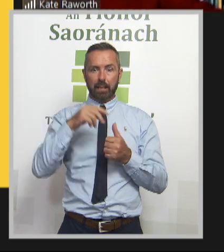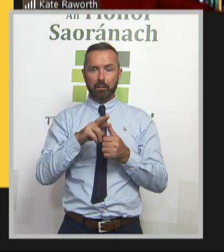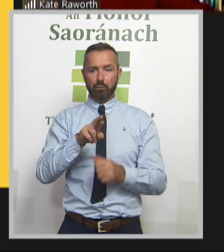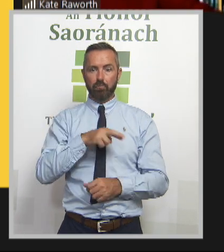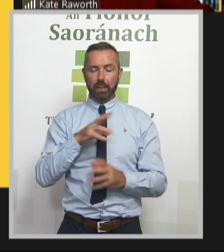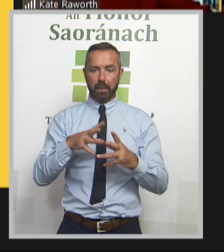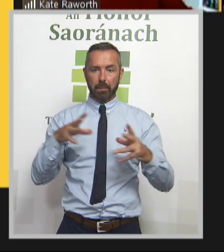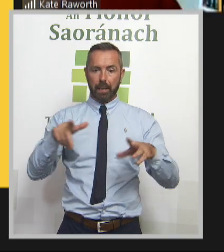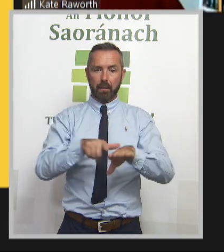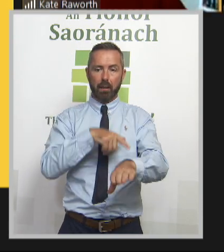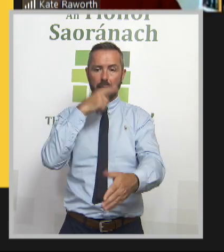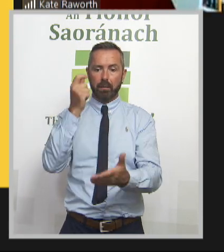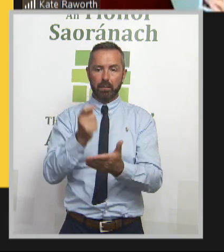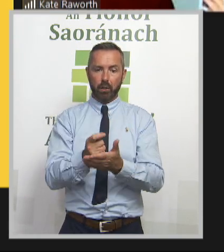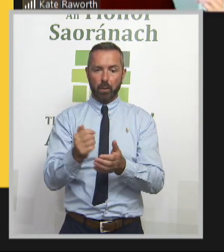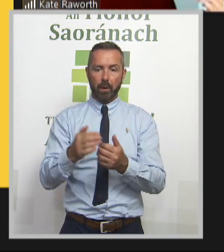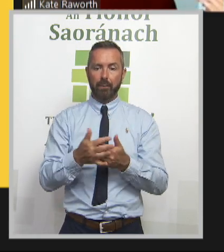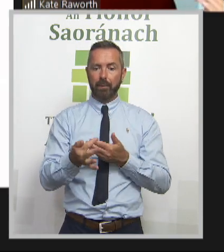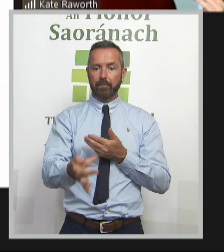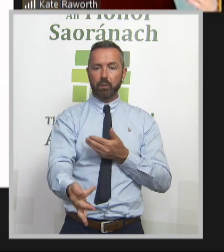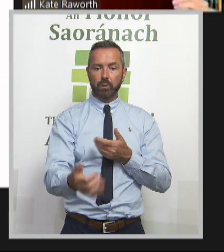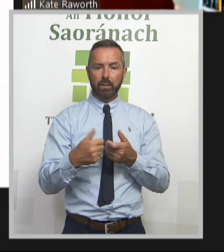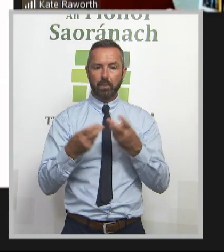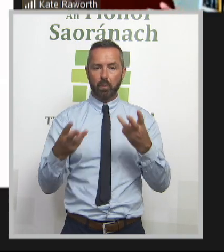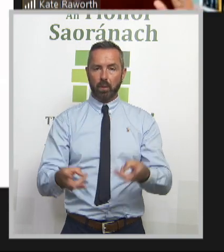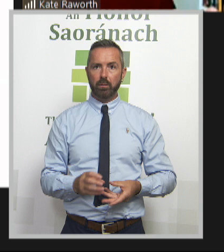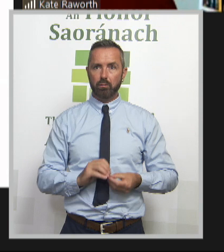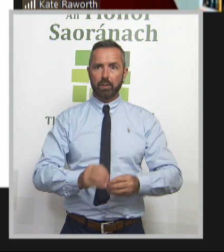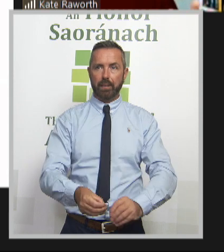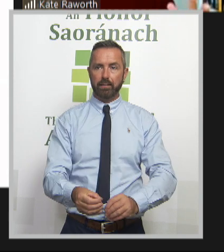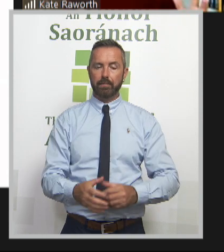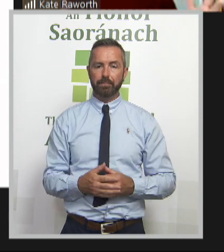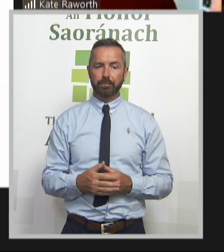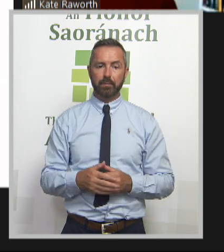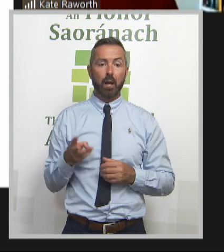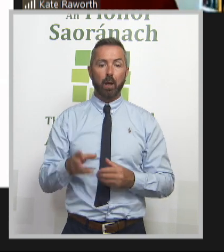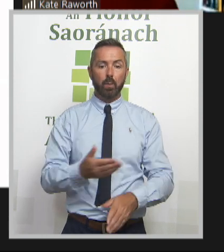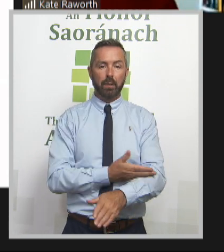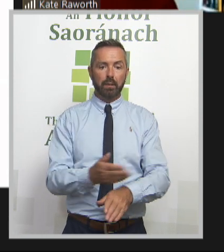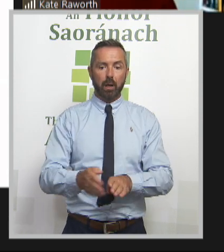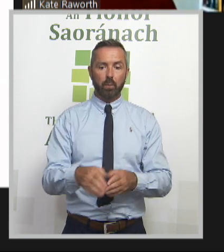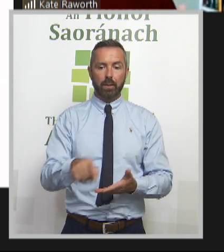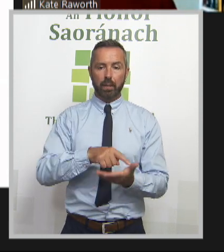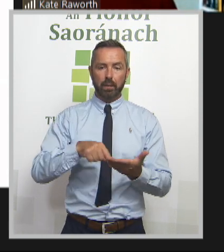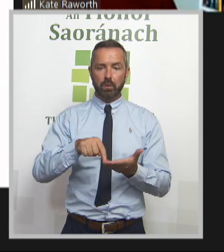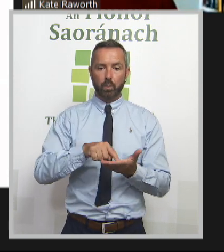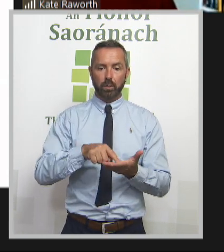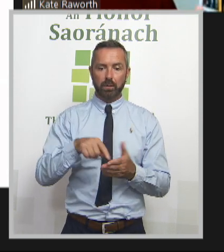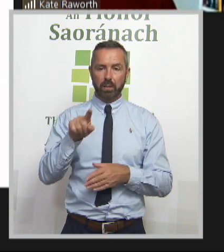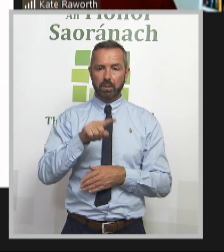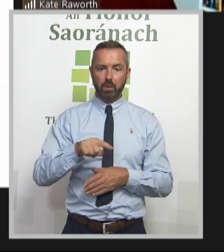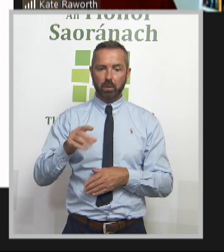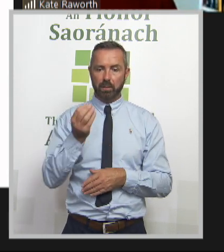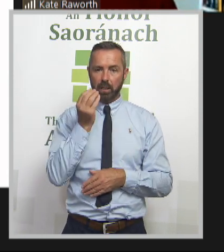long term of the future that we want to create. So I'm going to start with the doughnut, and I offer it to you as